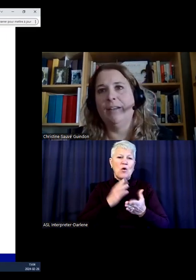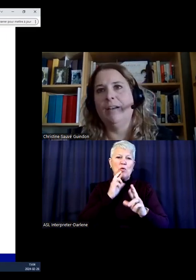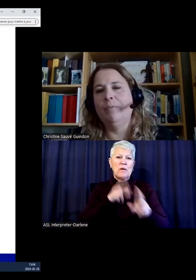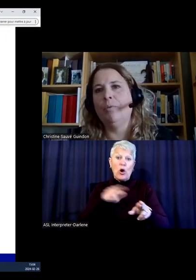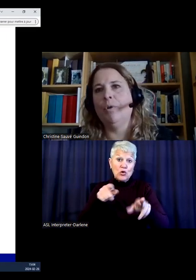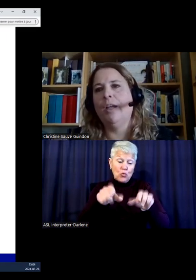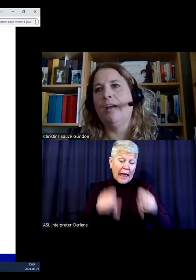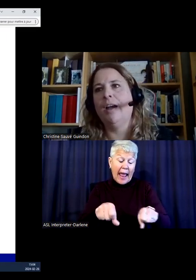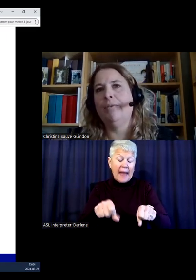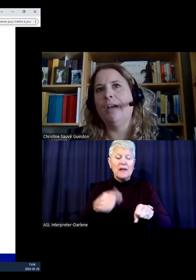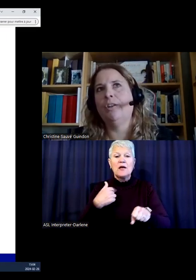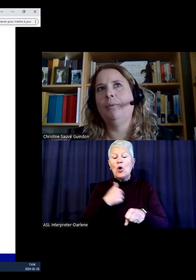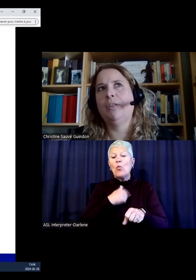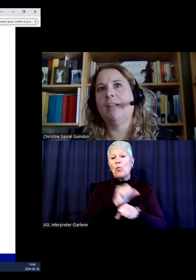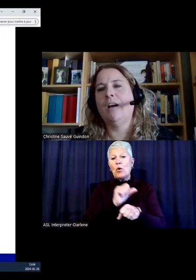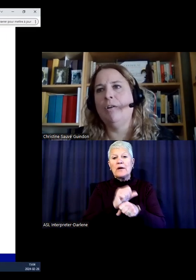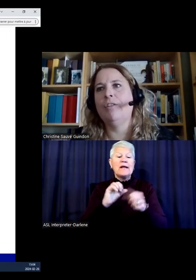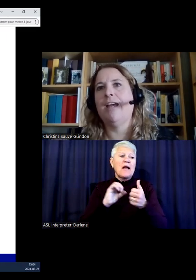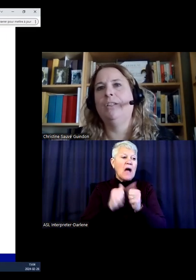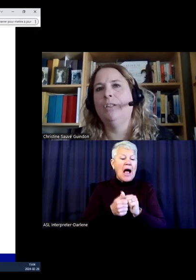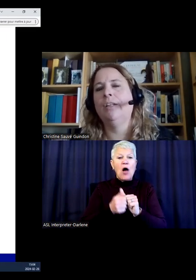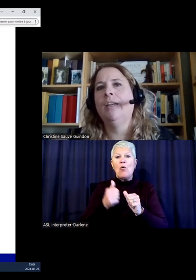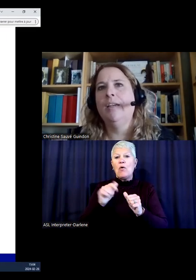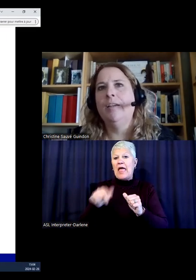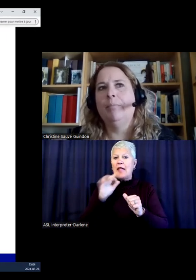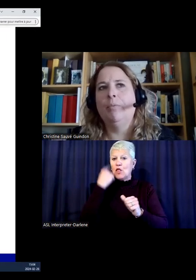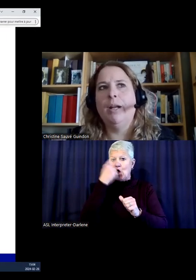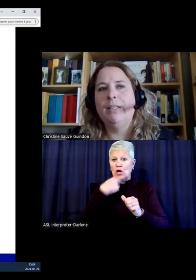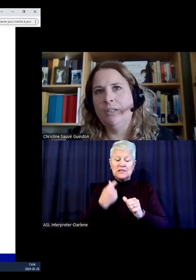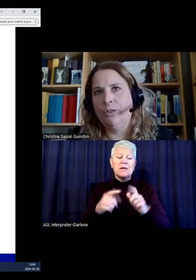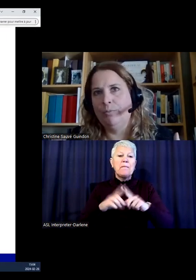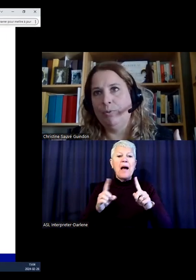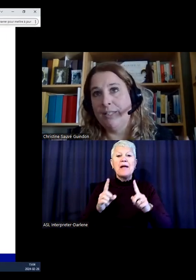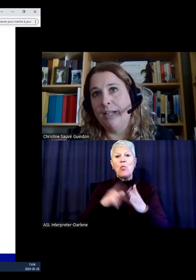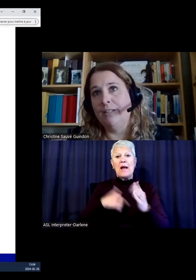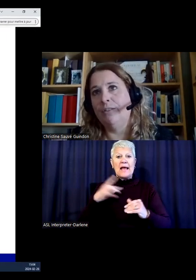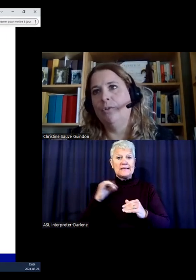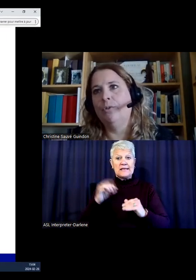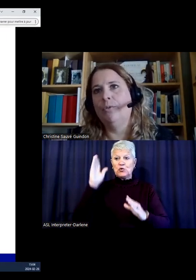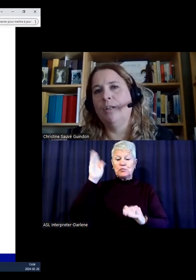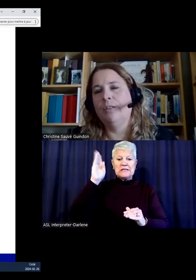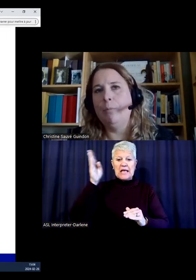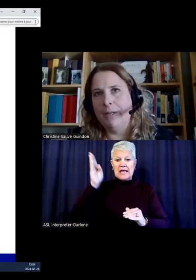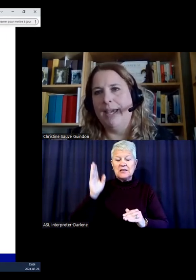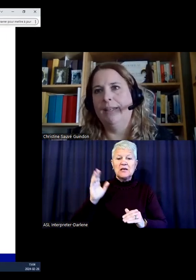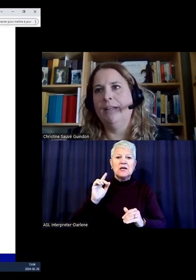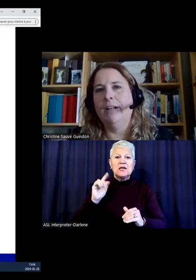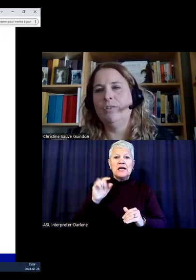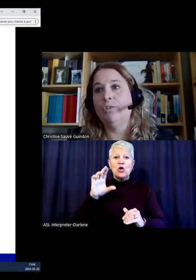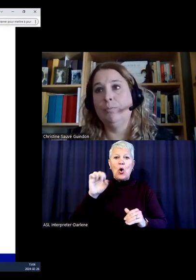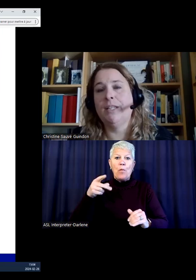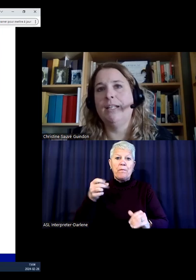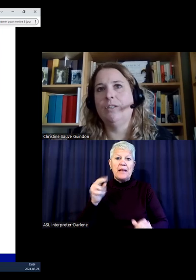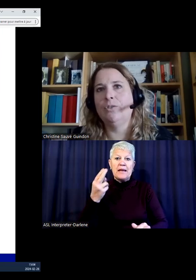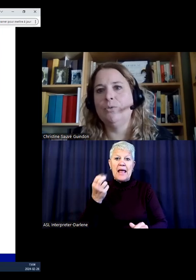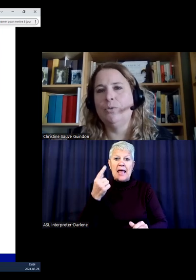can. We were working on how can that look. But what I did to present to in Copenhagen and also